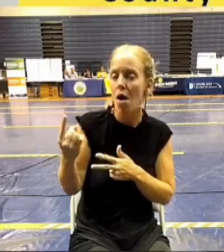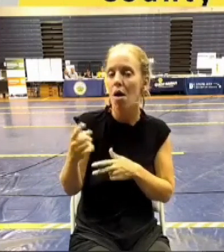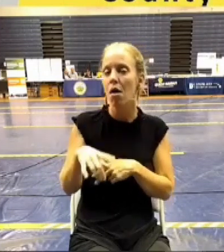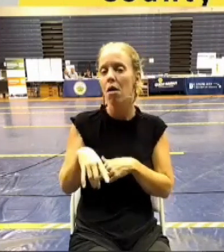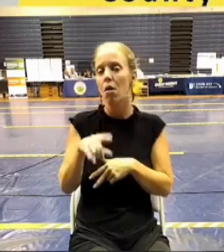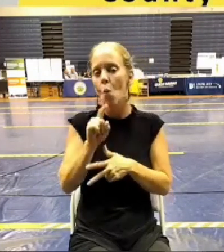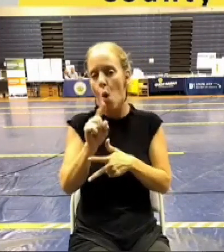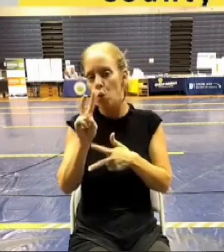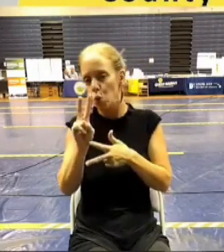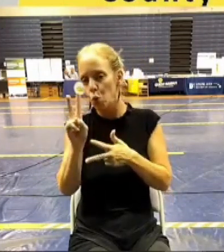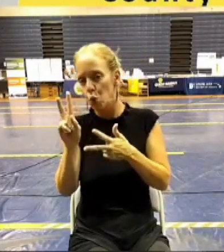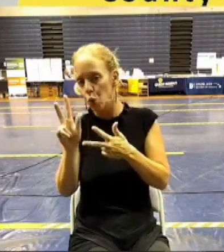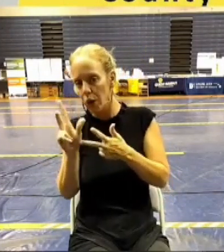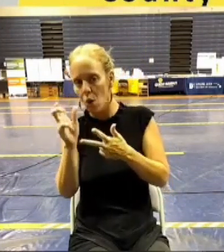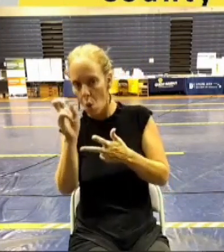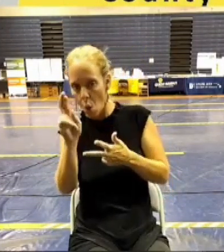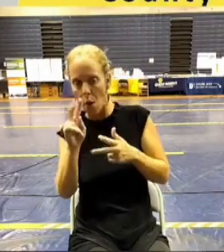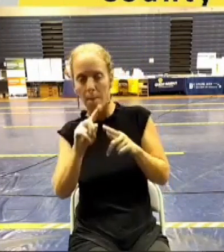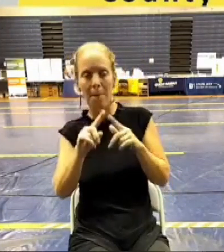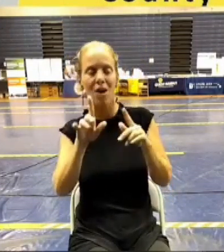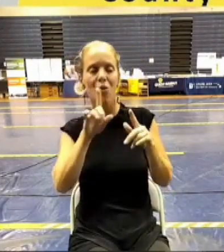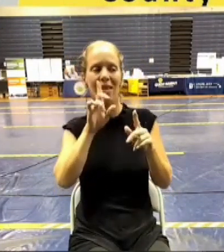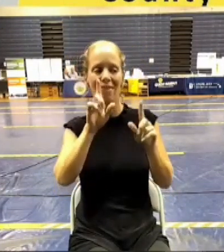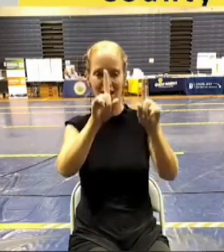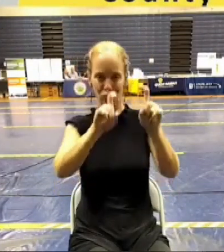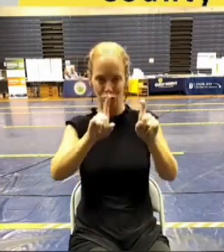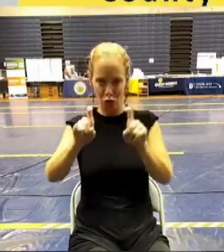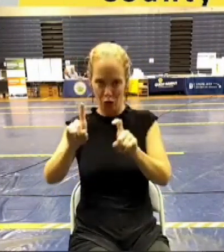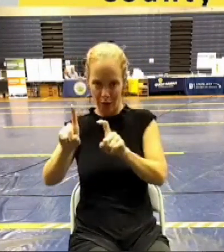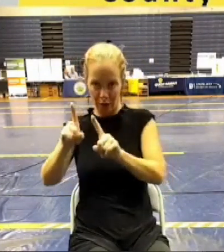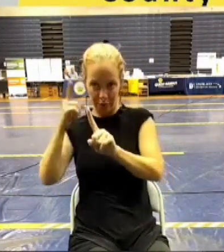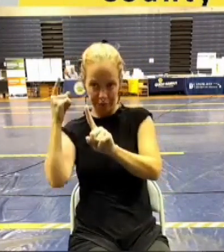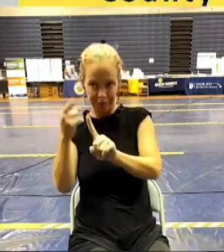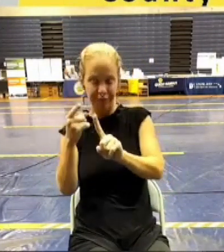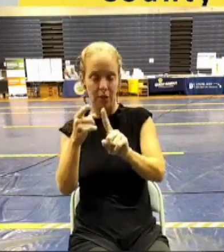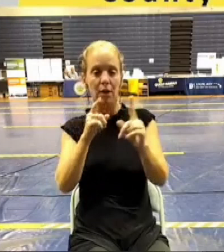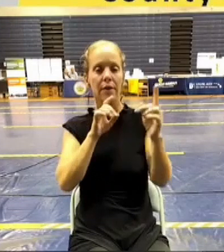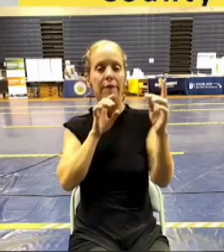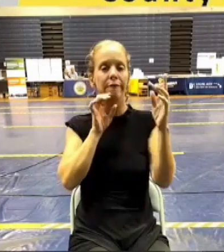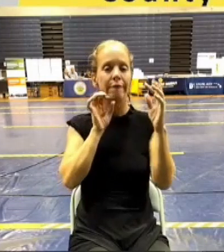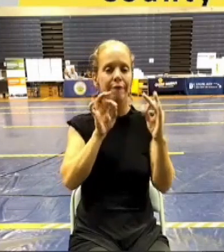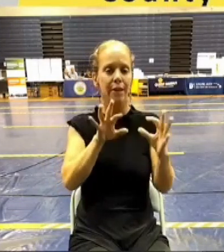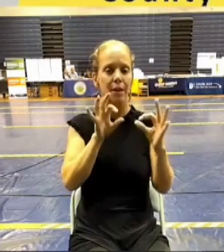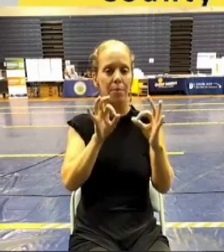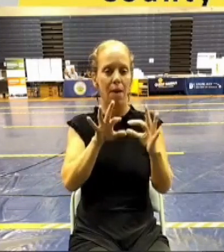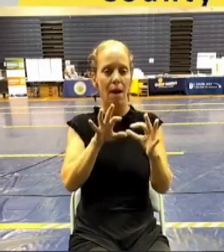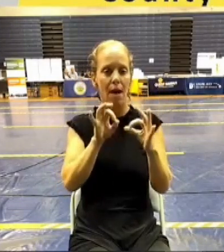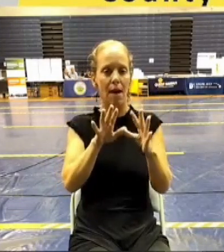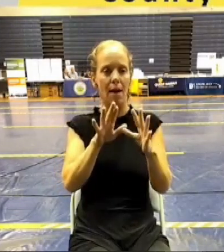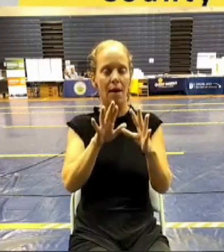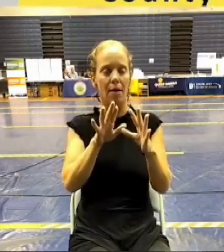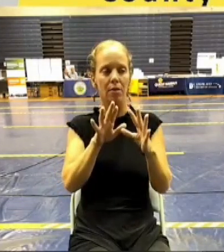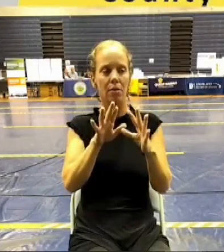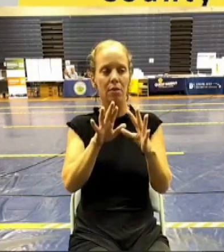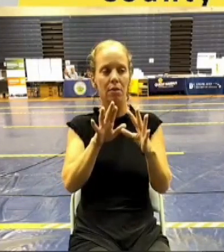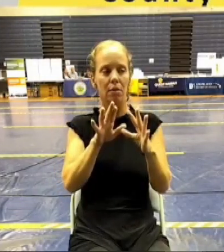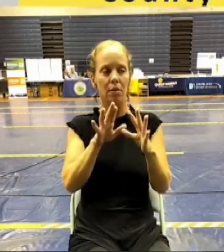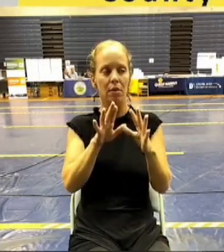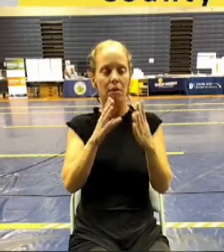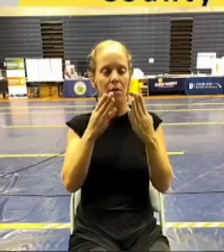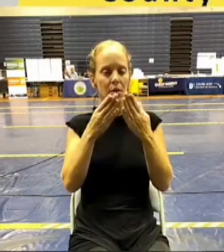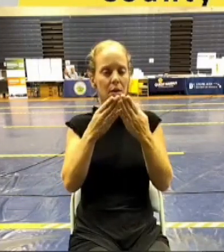This survey is going to allow us to get feedback on how the public gives importance to